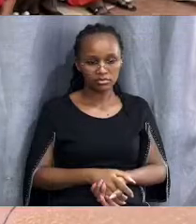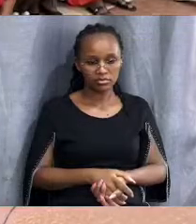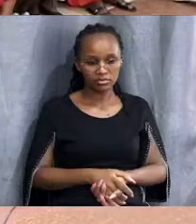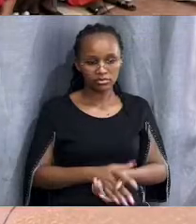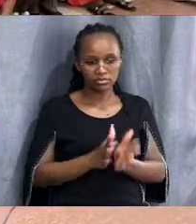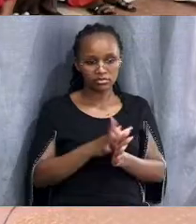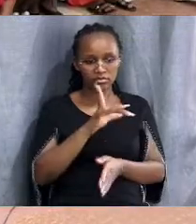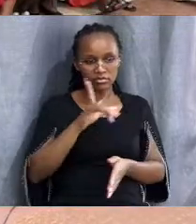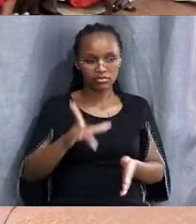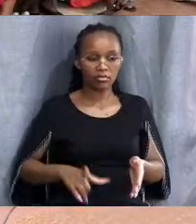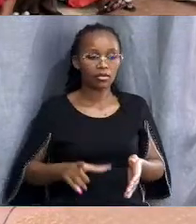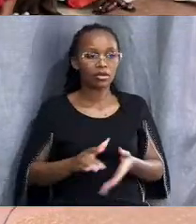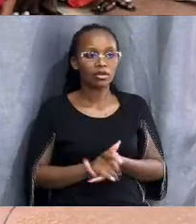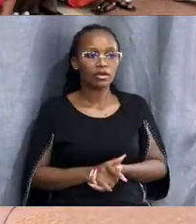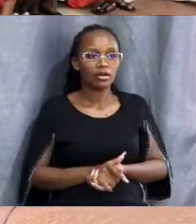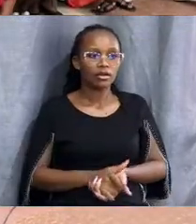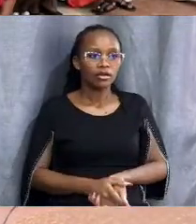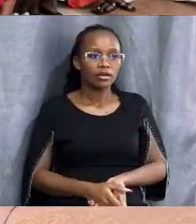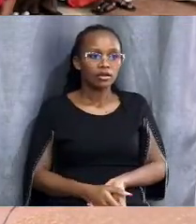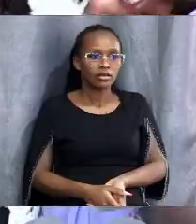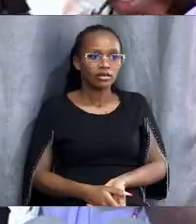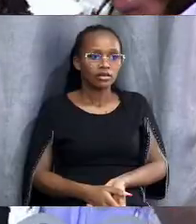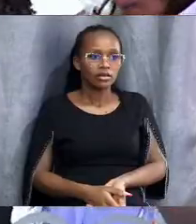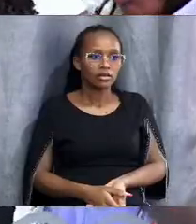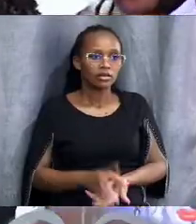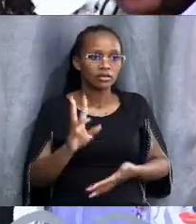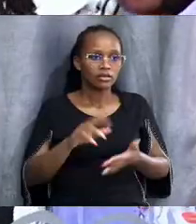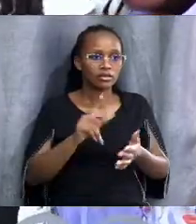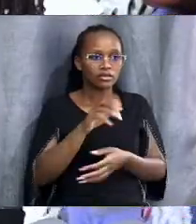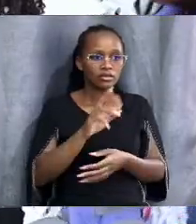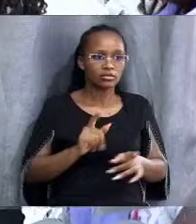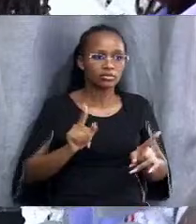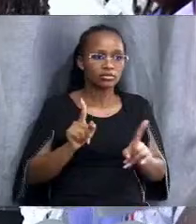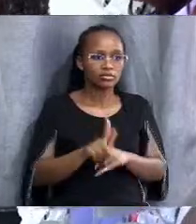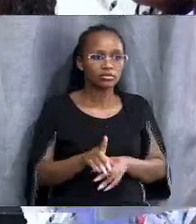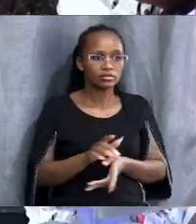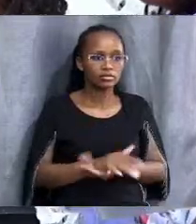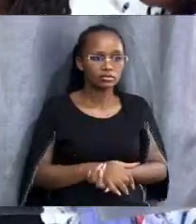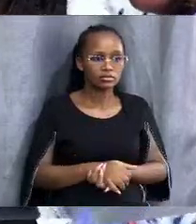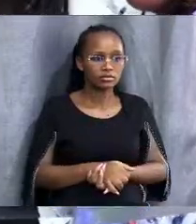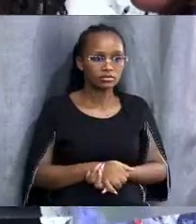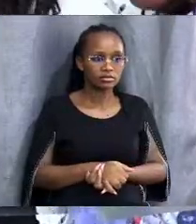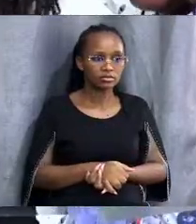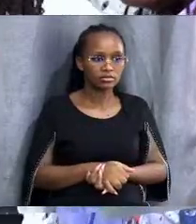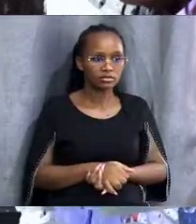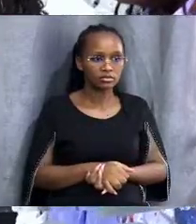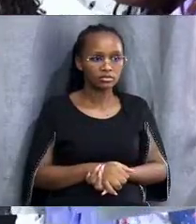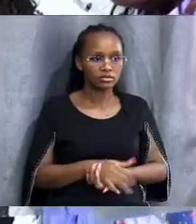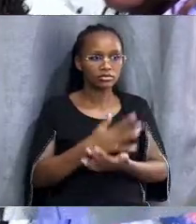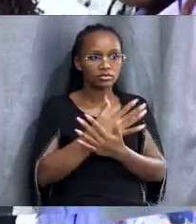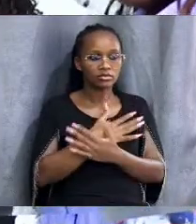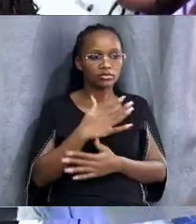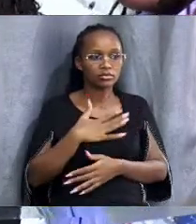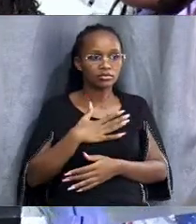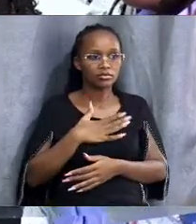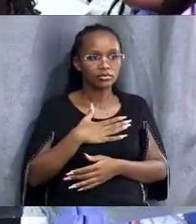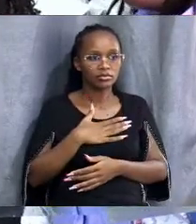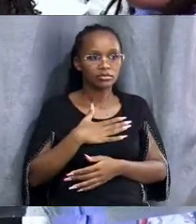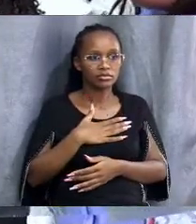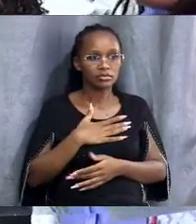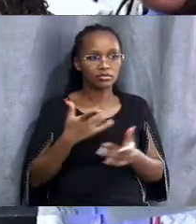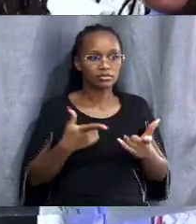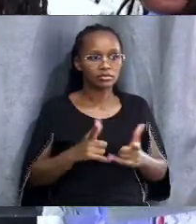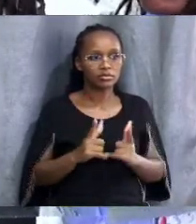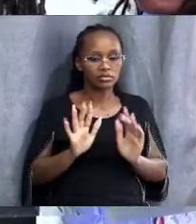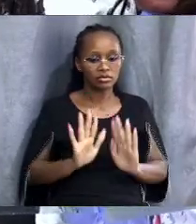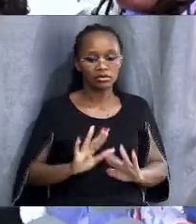Praise God. I read the tribute from the sister. You are my best friend, and you left me alone